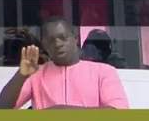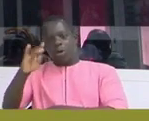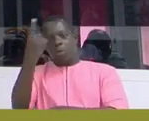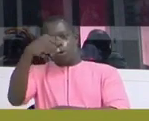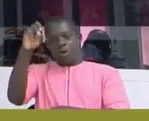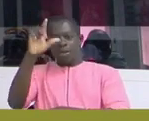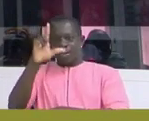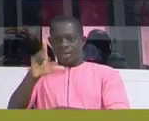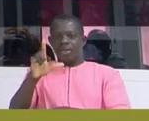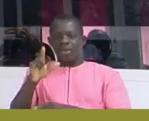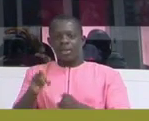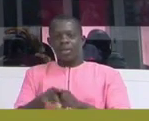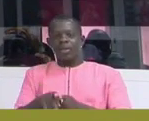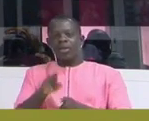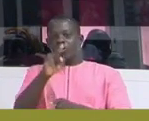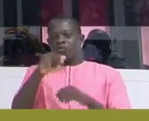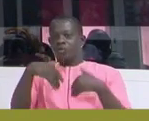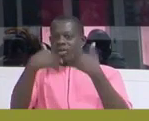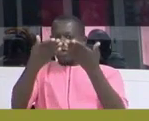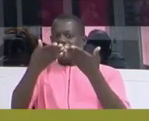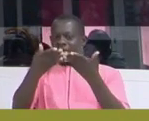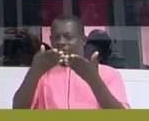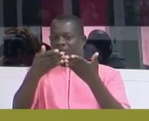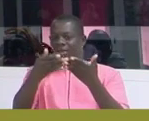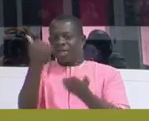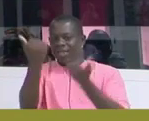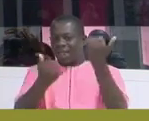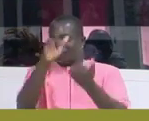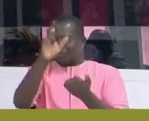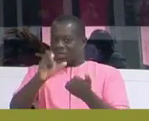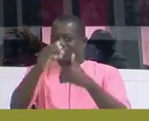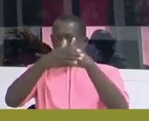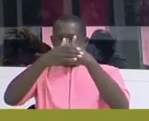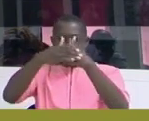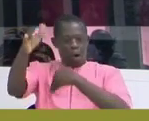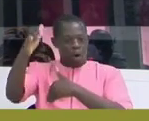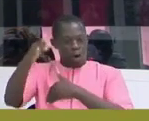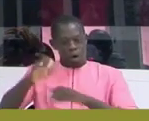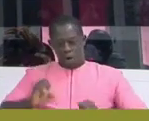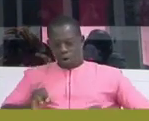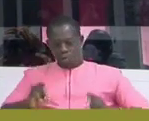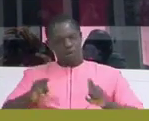the truck driver. You you gave the driver more opportunity to